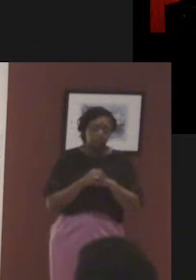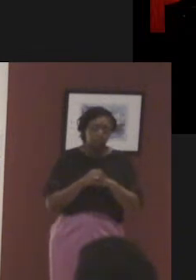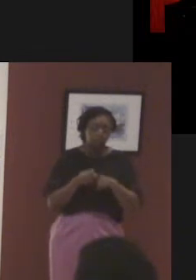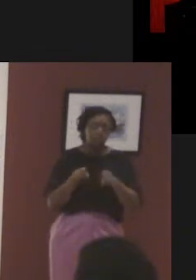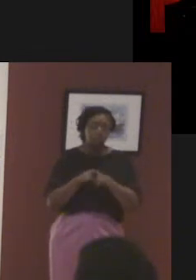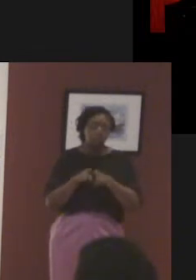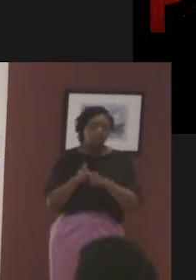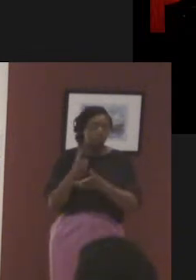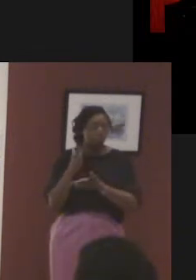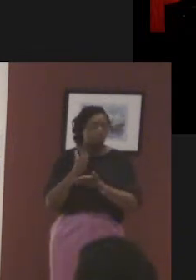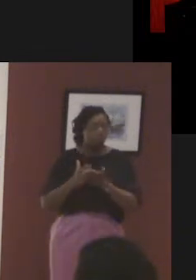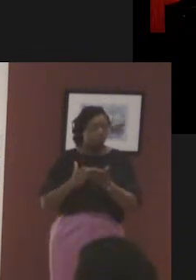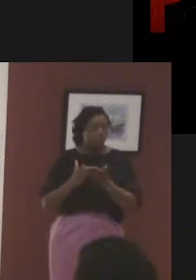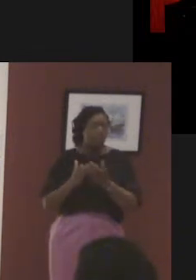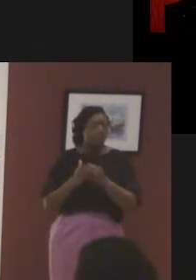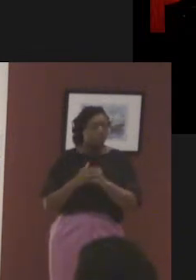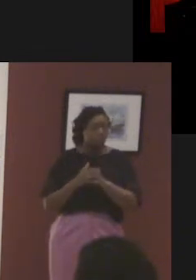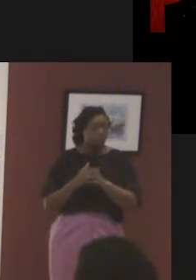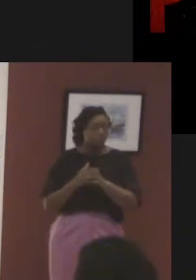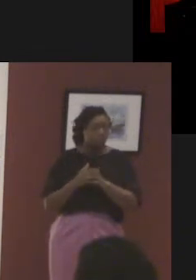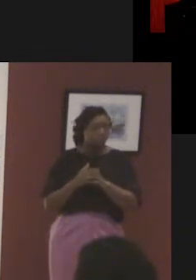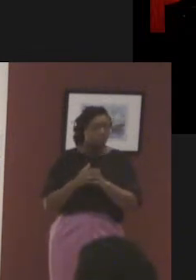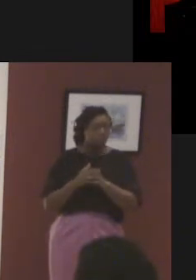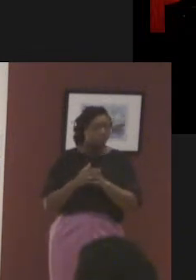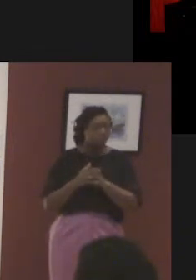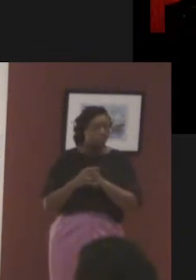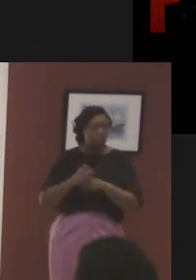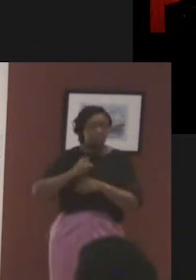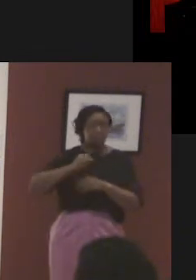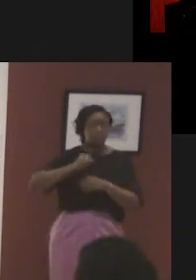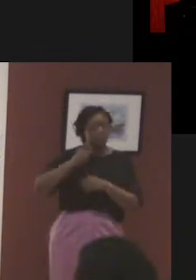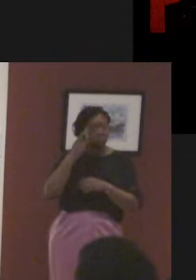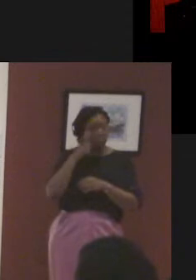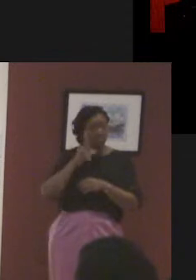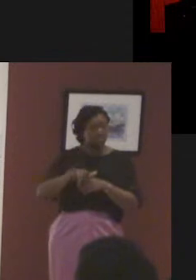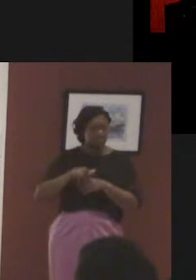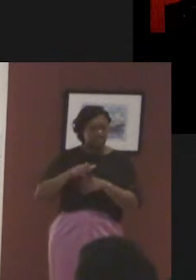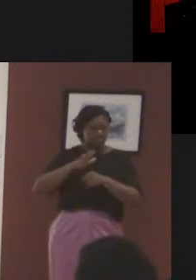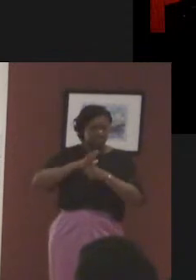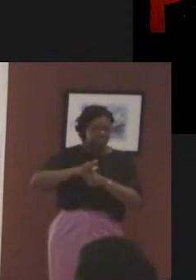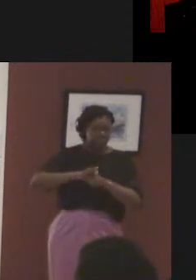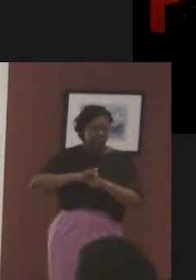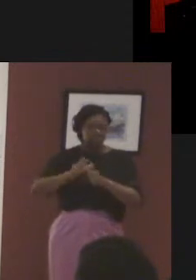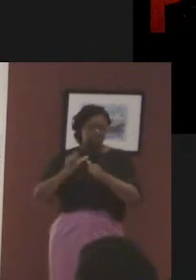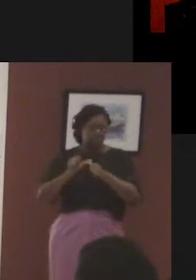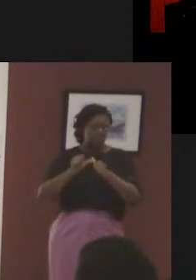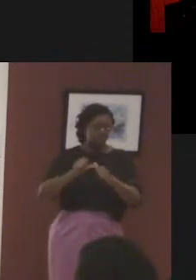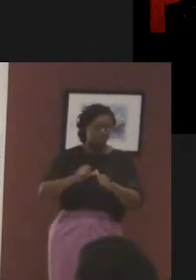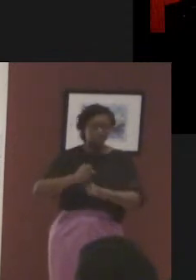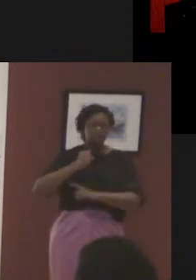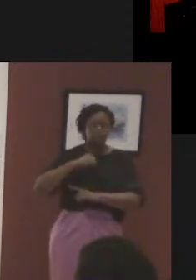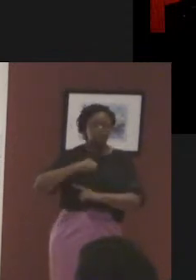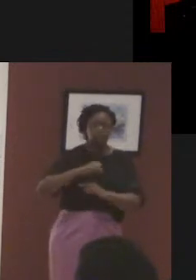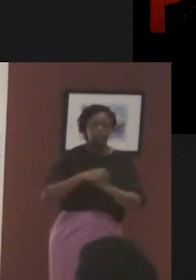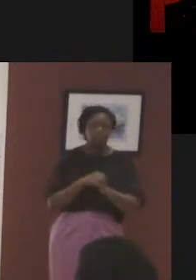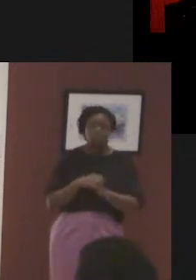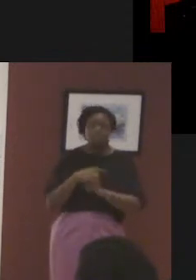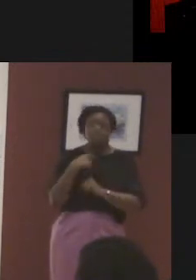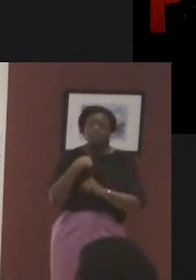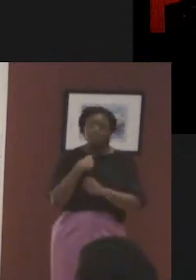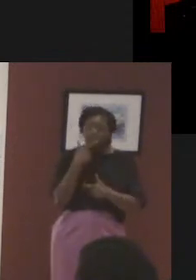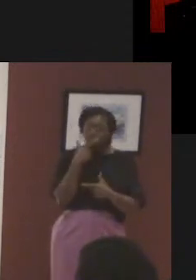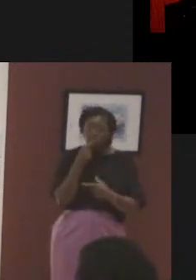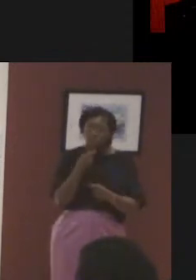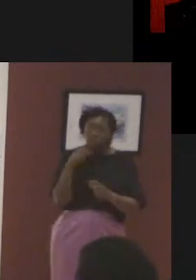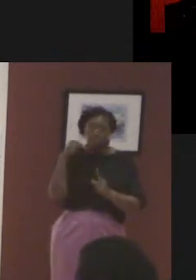part, ultimate refusals of the pressures to endure. I am interested in these performances